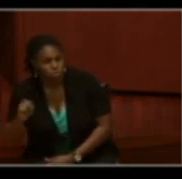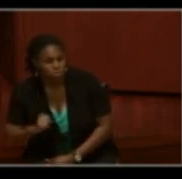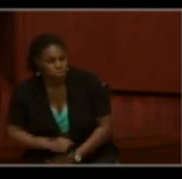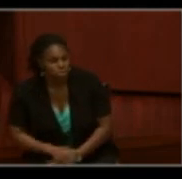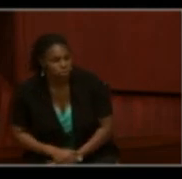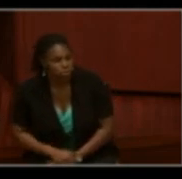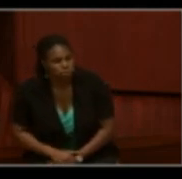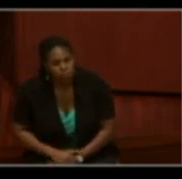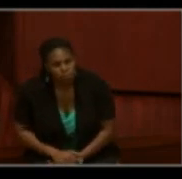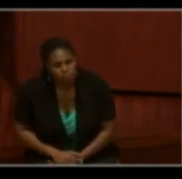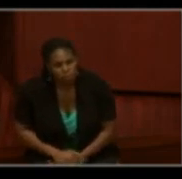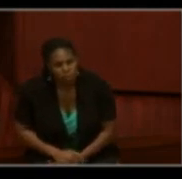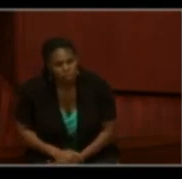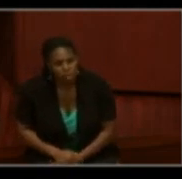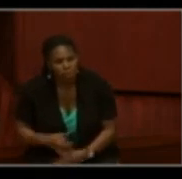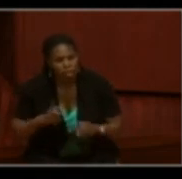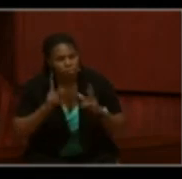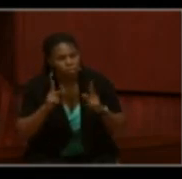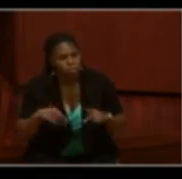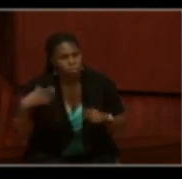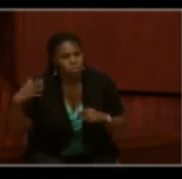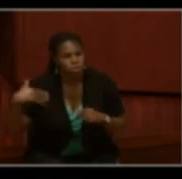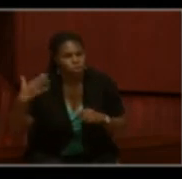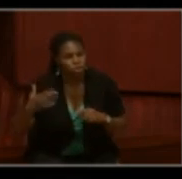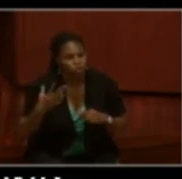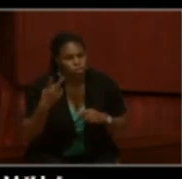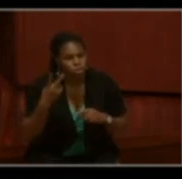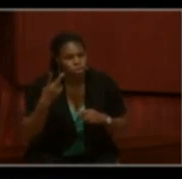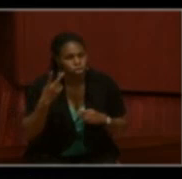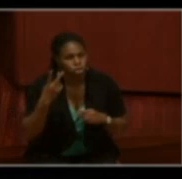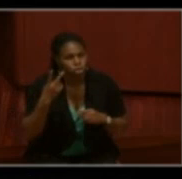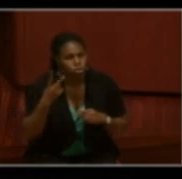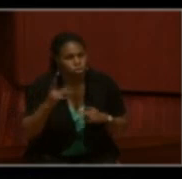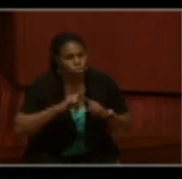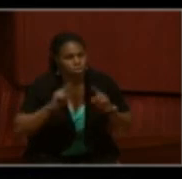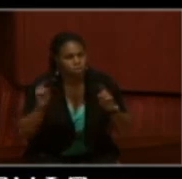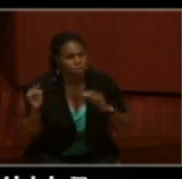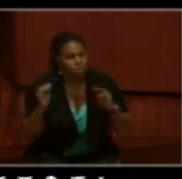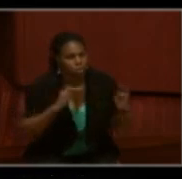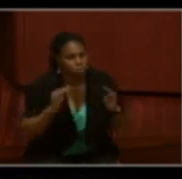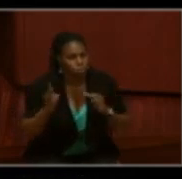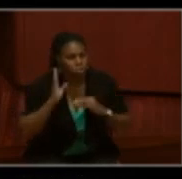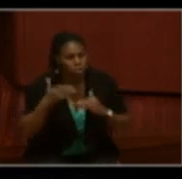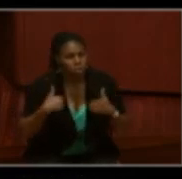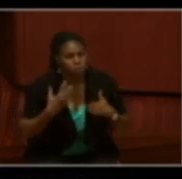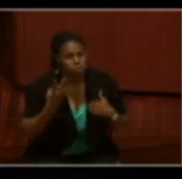And if a person served over the course of two different wars, then they'll have two separate records.